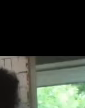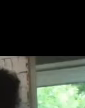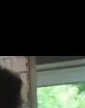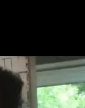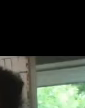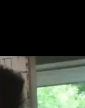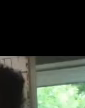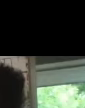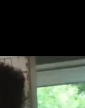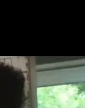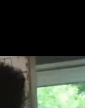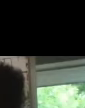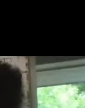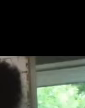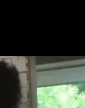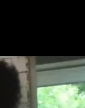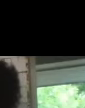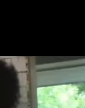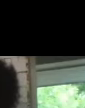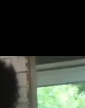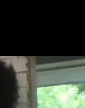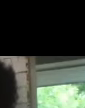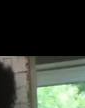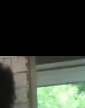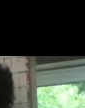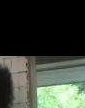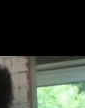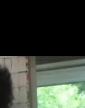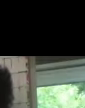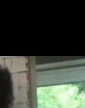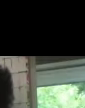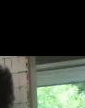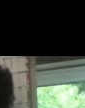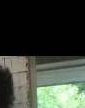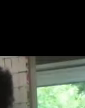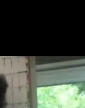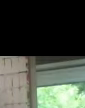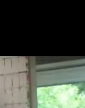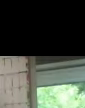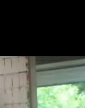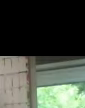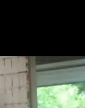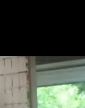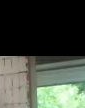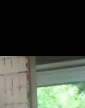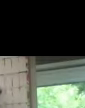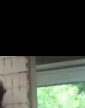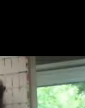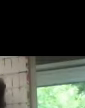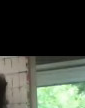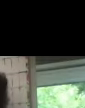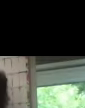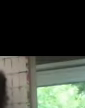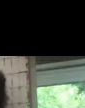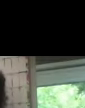next is the 20-minute mentoring coming up. I hope you signed up for that. And at 4 o'clock Pacific time,